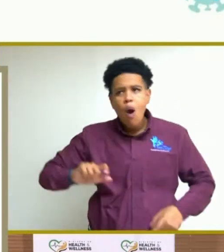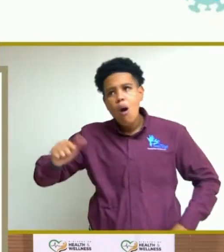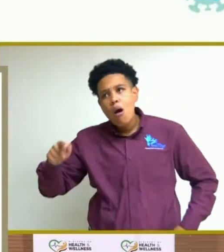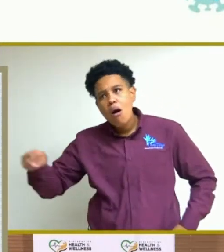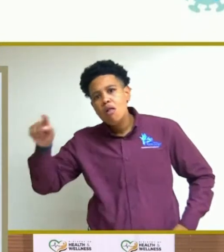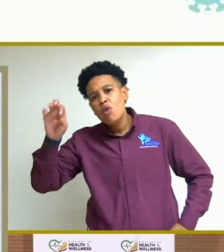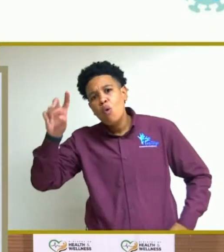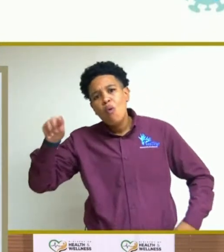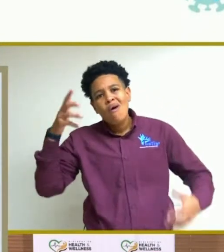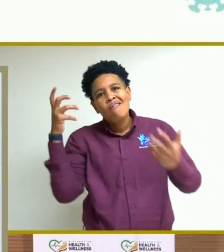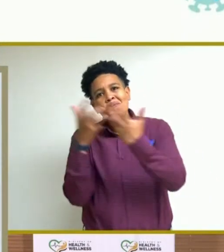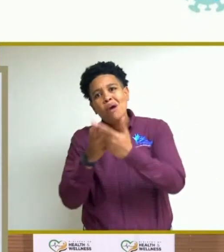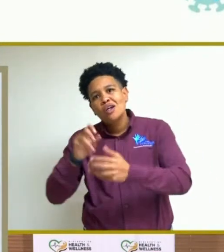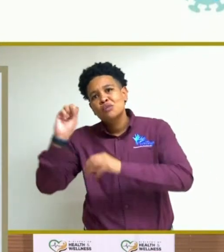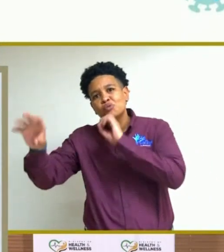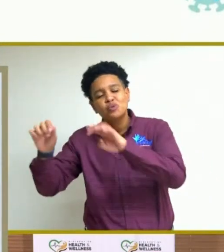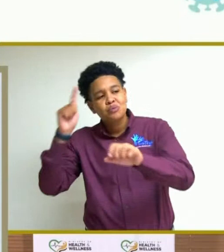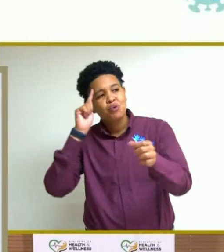wards.